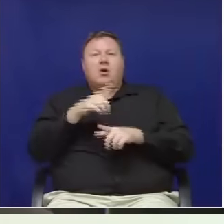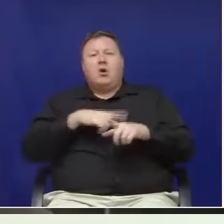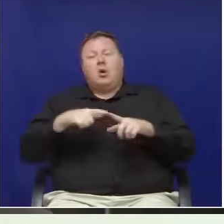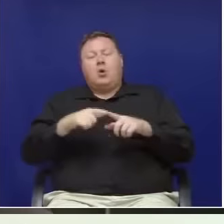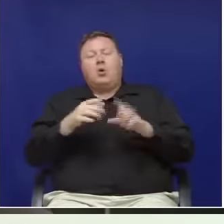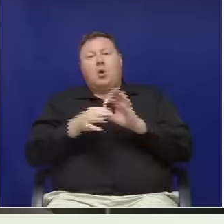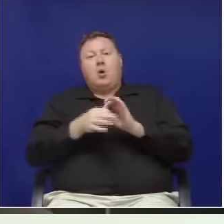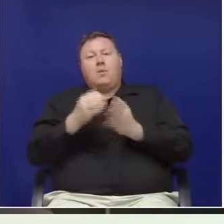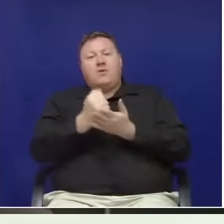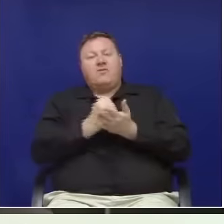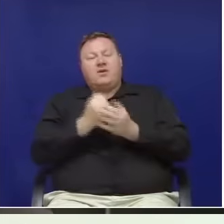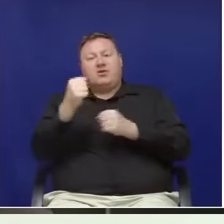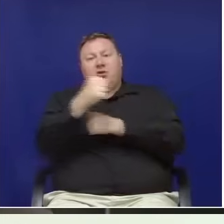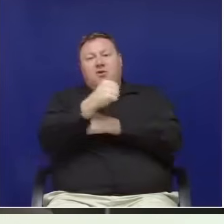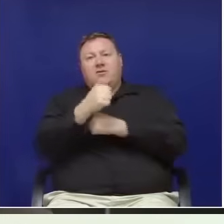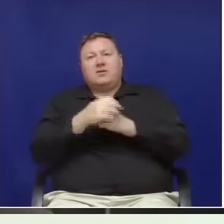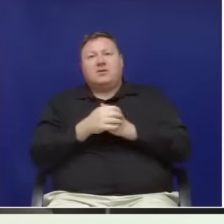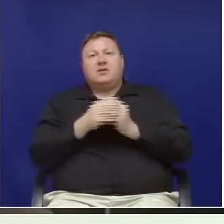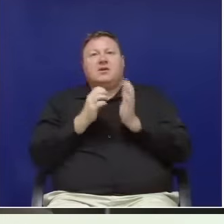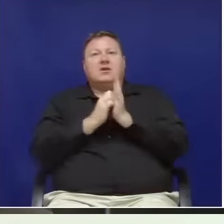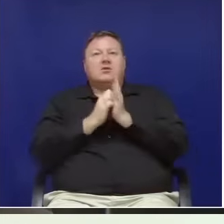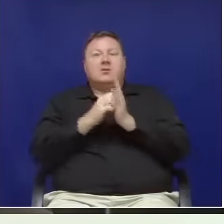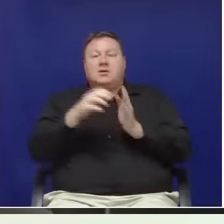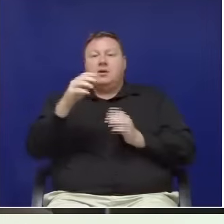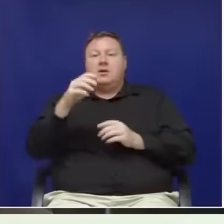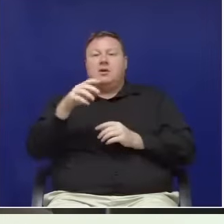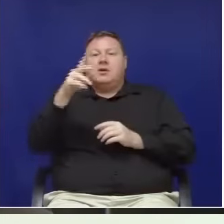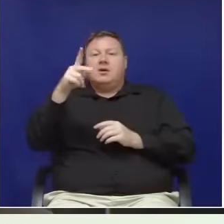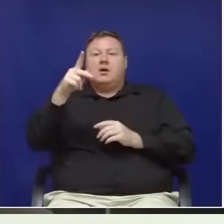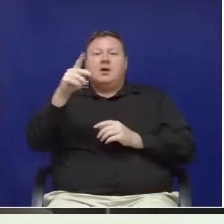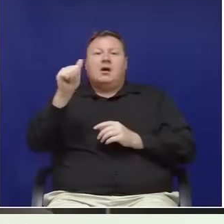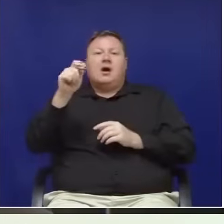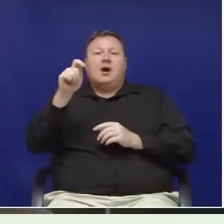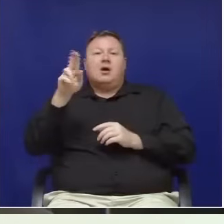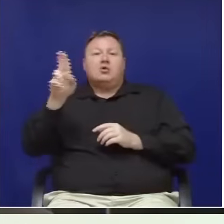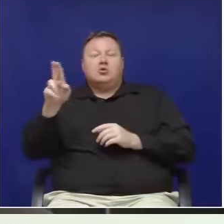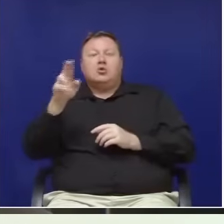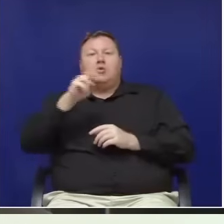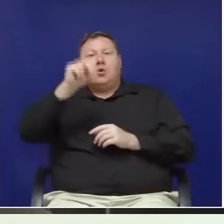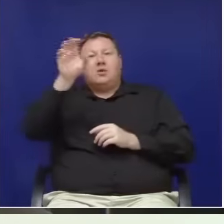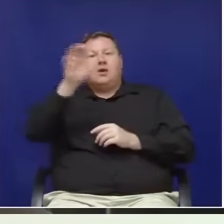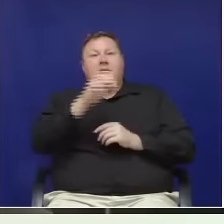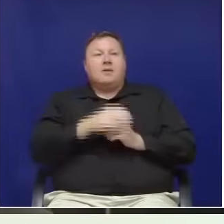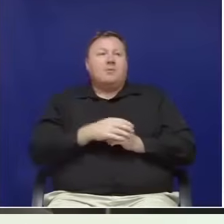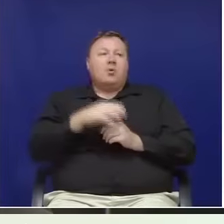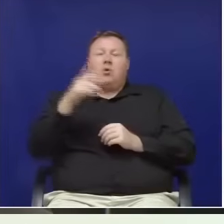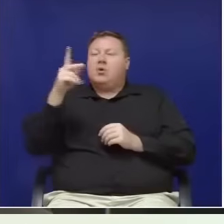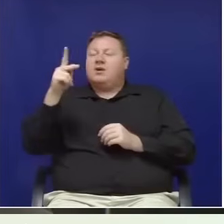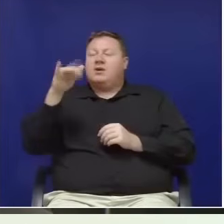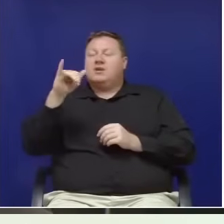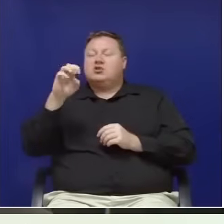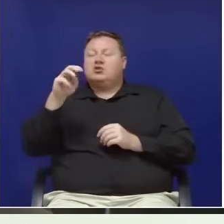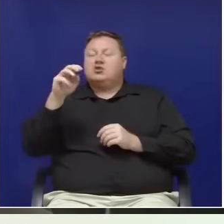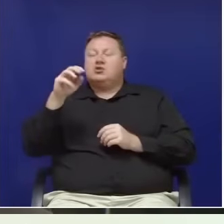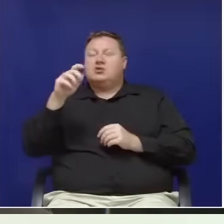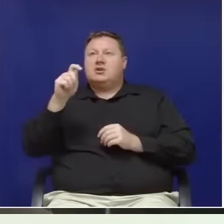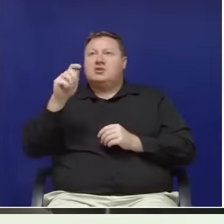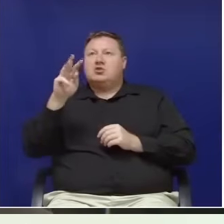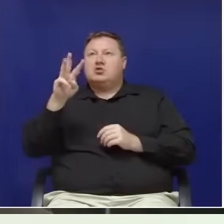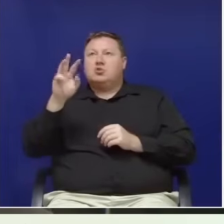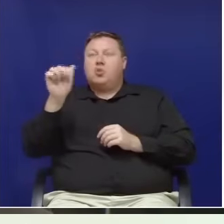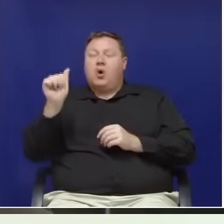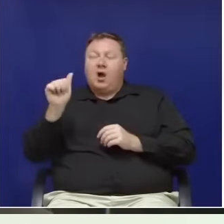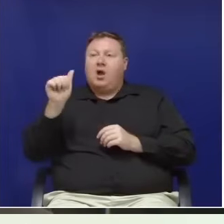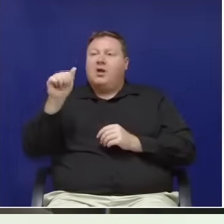Affairs offices. I think about a place like Kathu in the Northern Cape or Iduchwa in the Eastern Cape, both of which now have smart ID